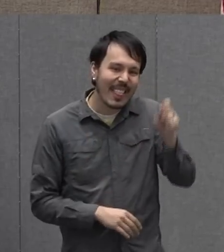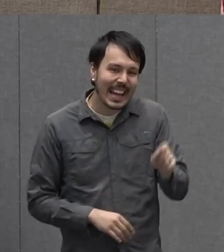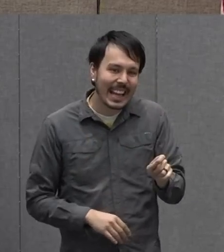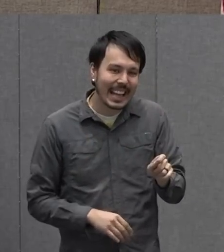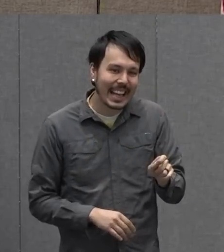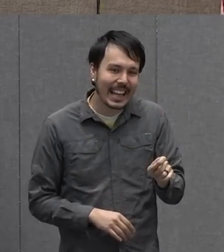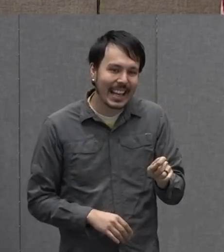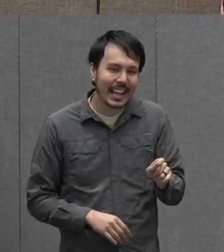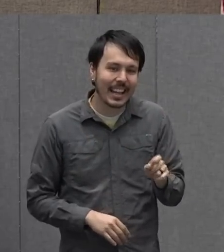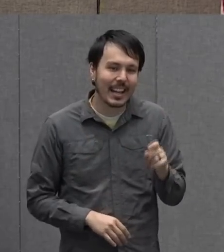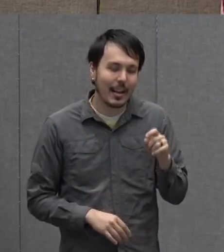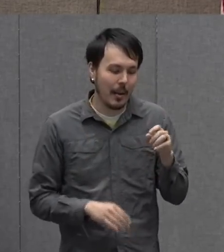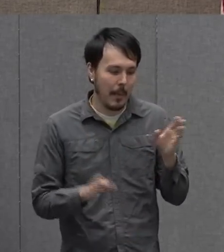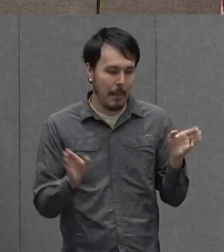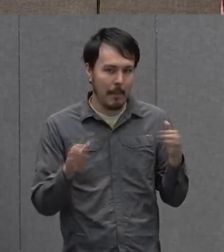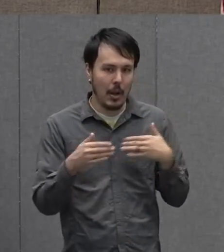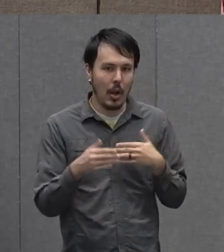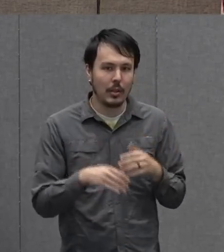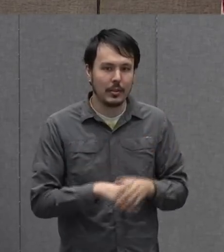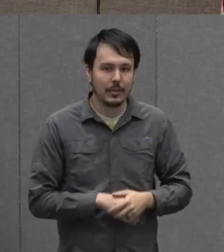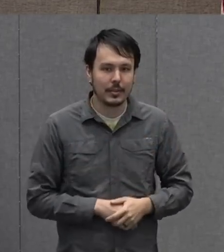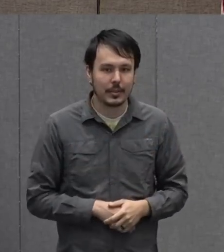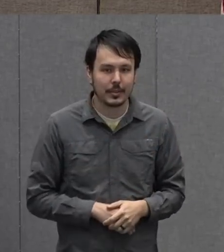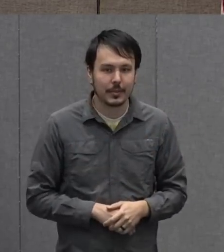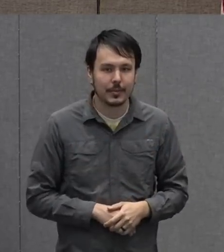rectangular box.